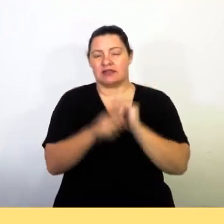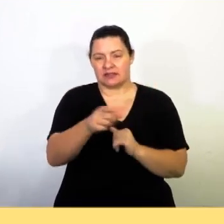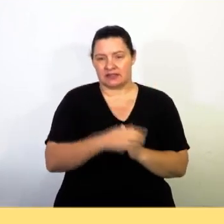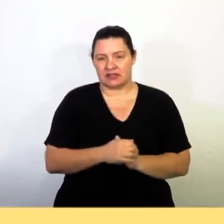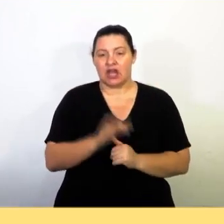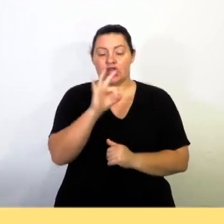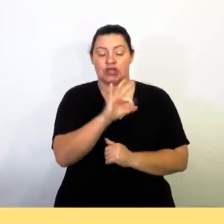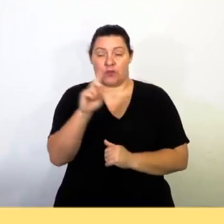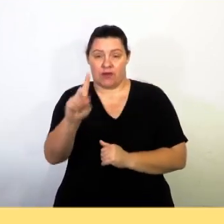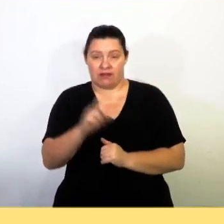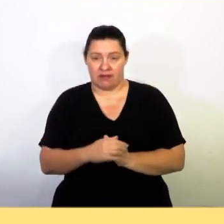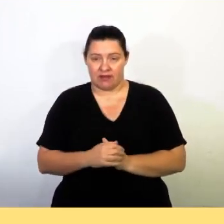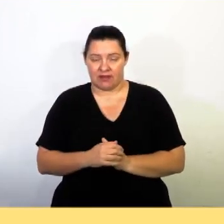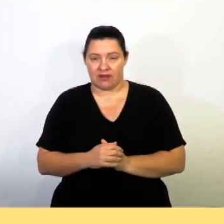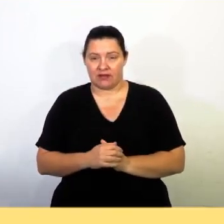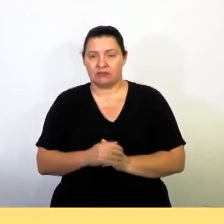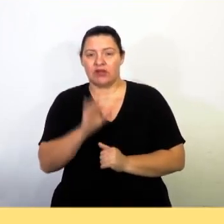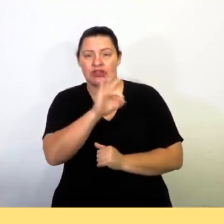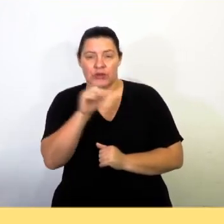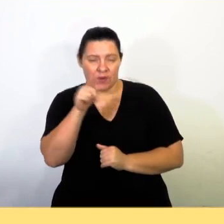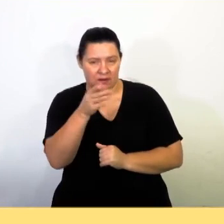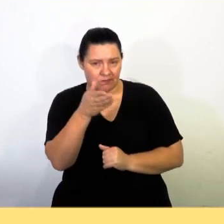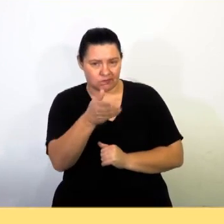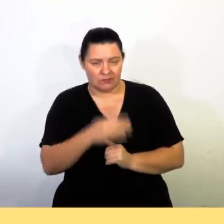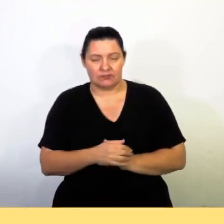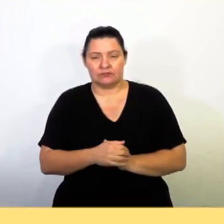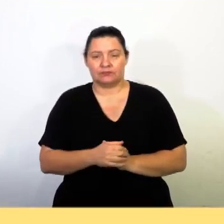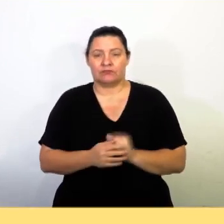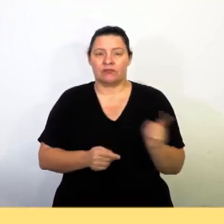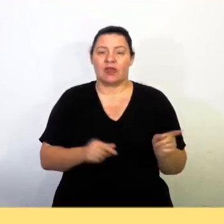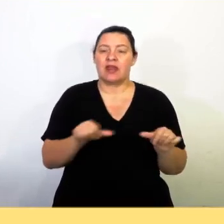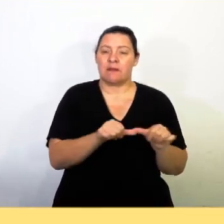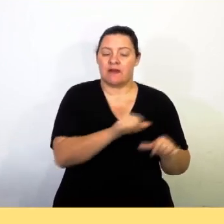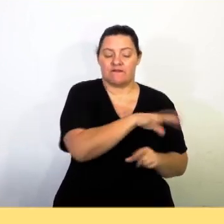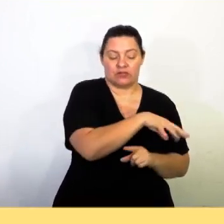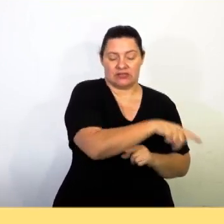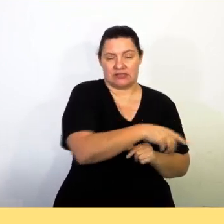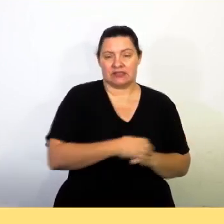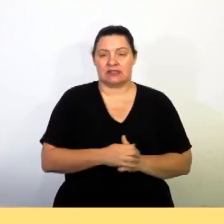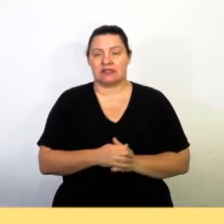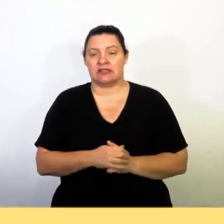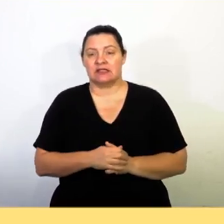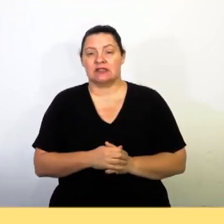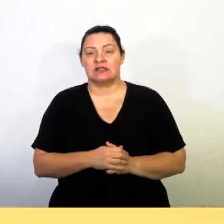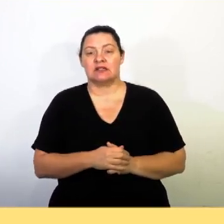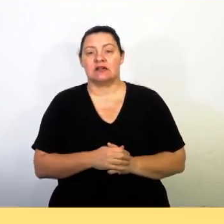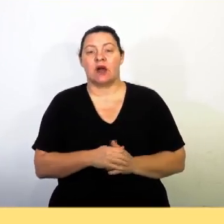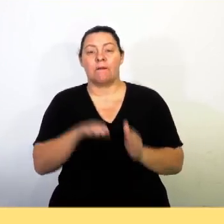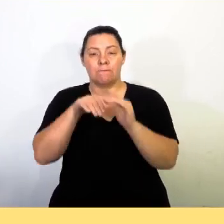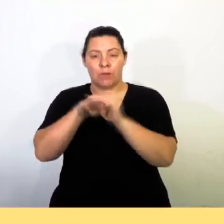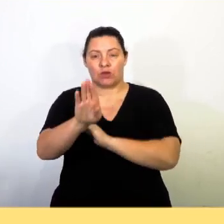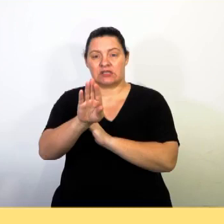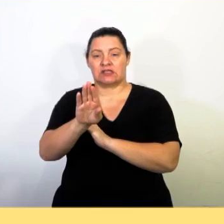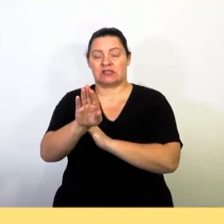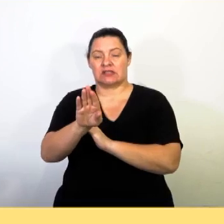to the last one. On the 31st, here is the 31st, and then here it will be number 14. Posted